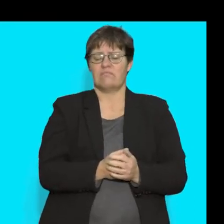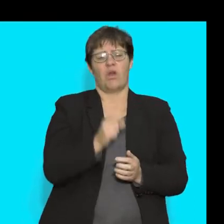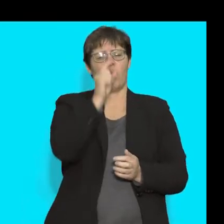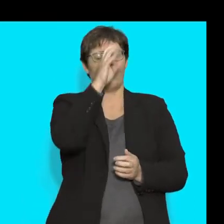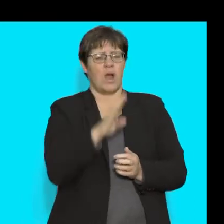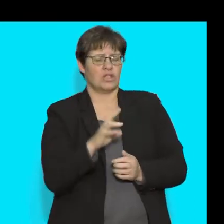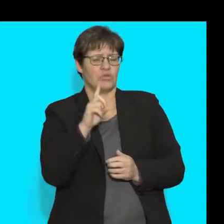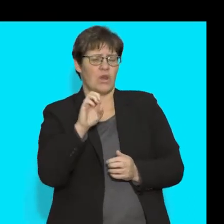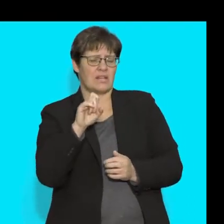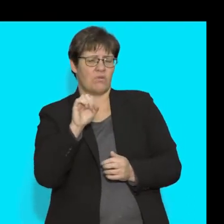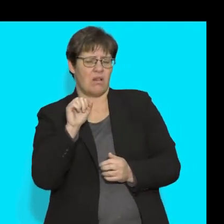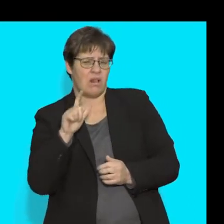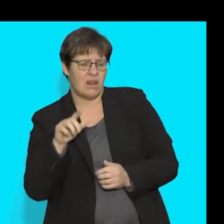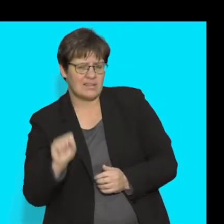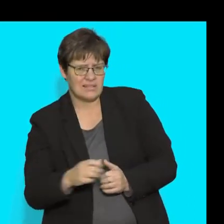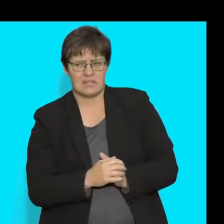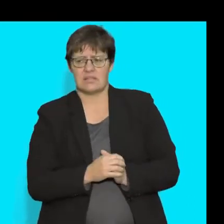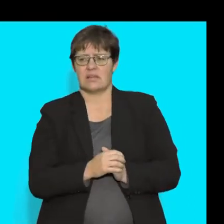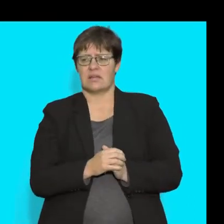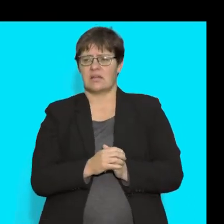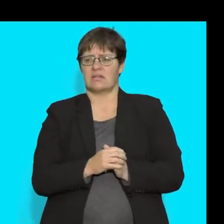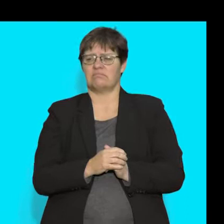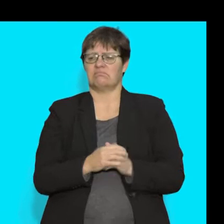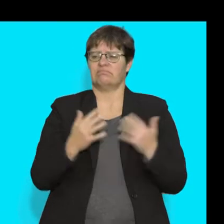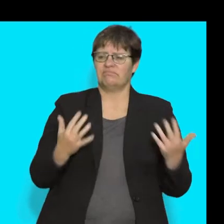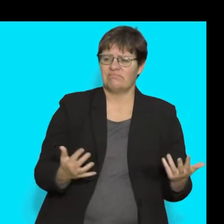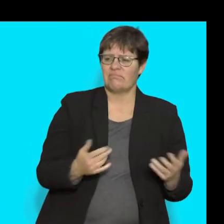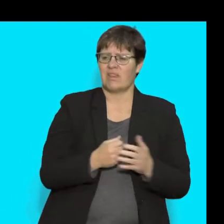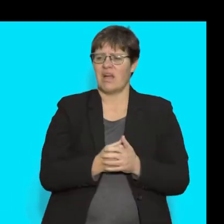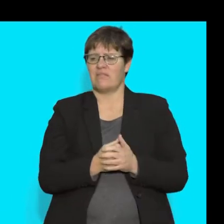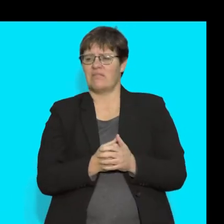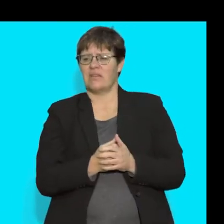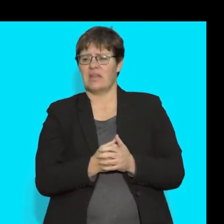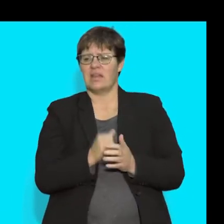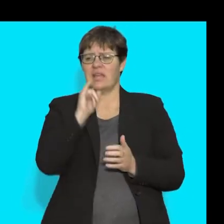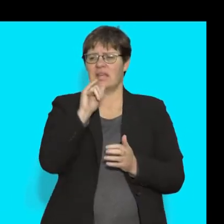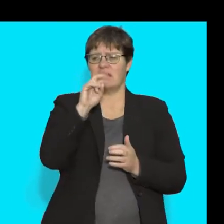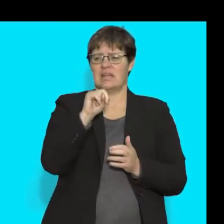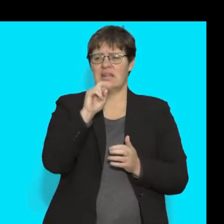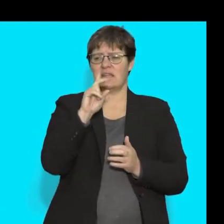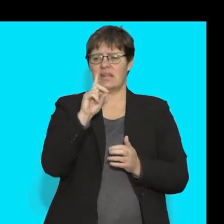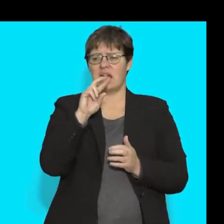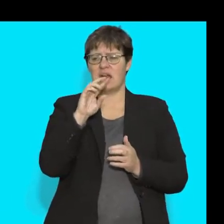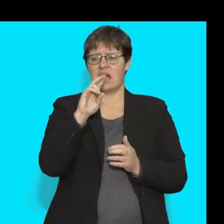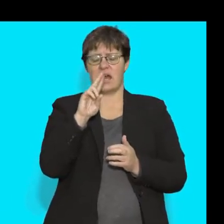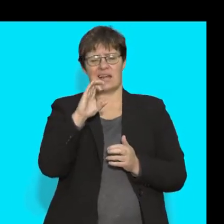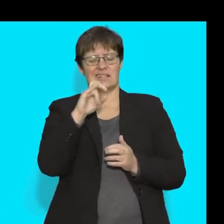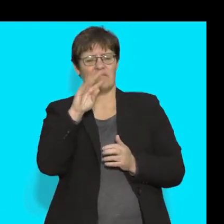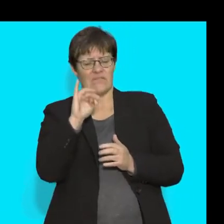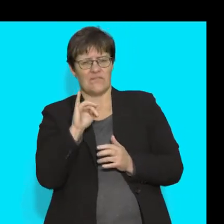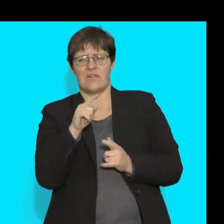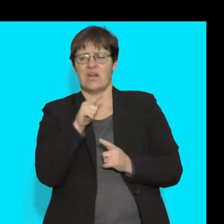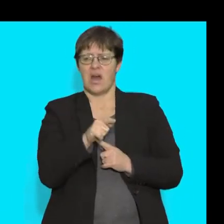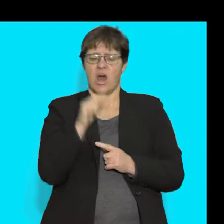there's inductive reasoning, where you see and measure, and then the deductive is just making a statement without